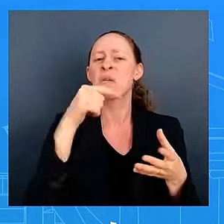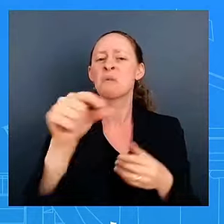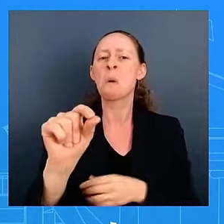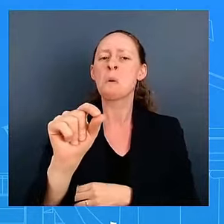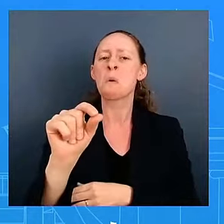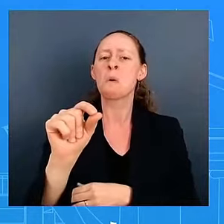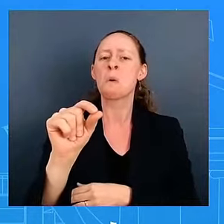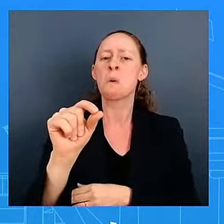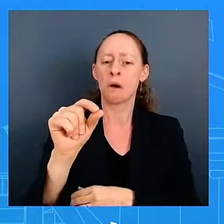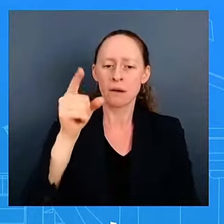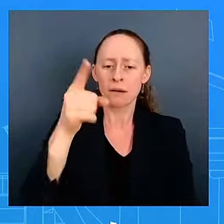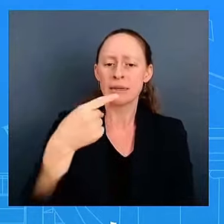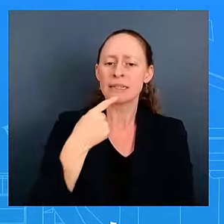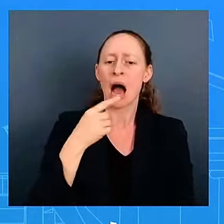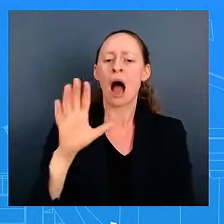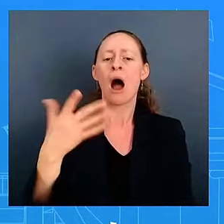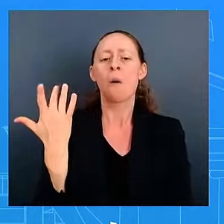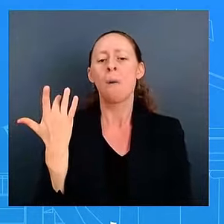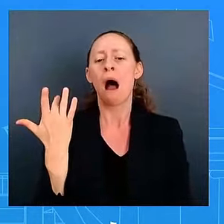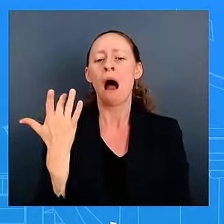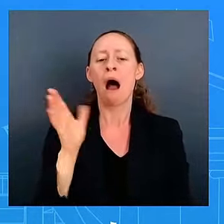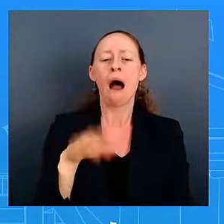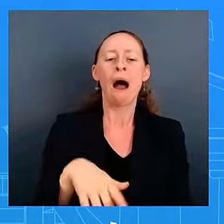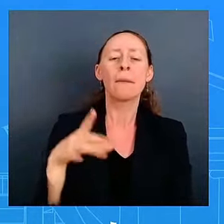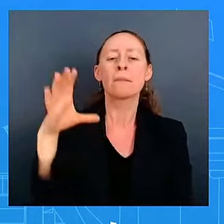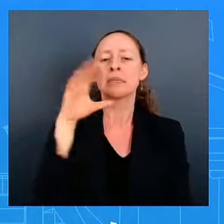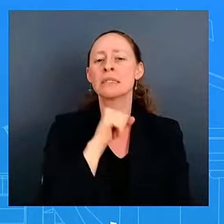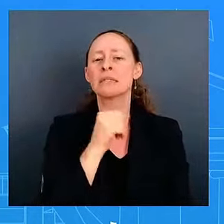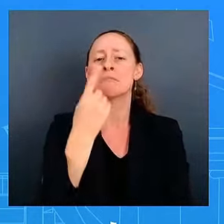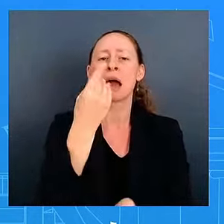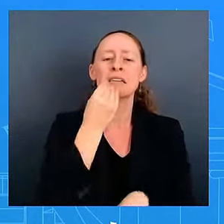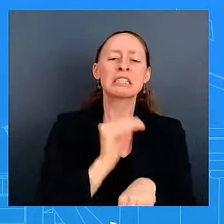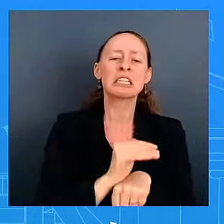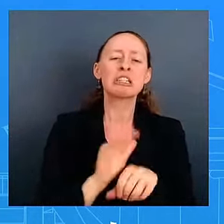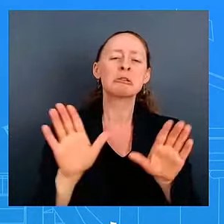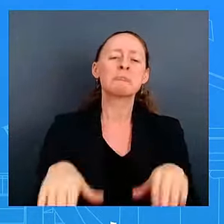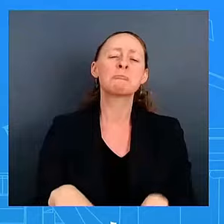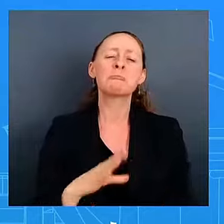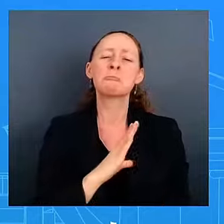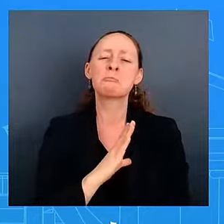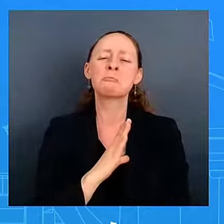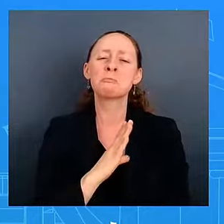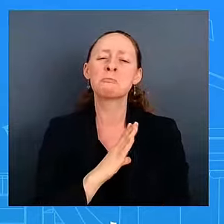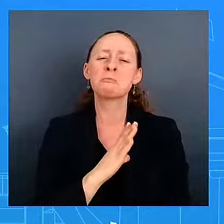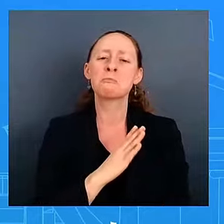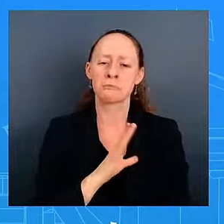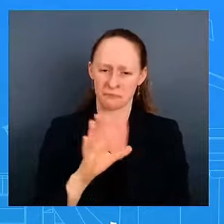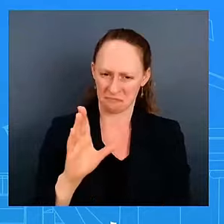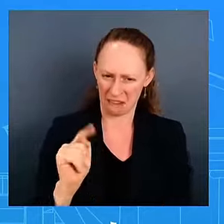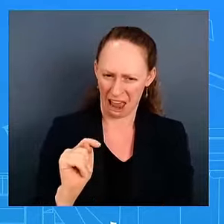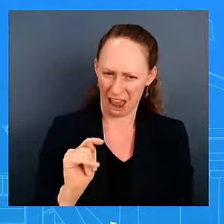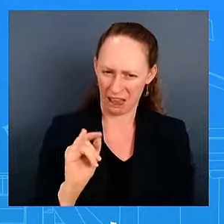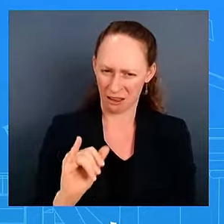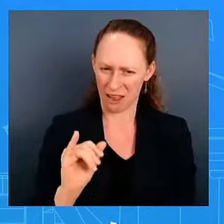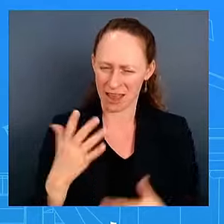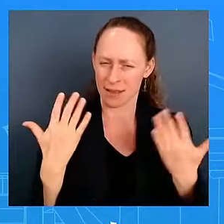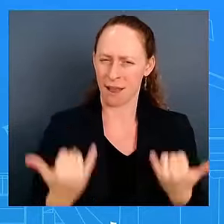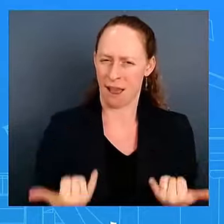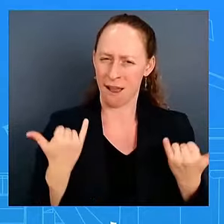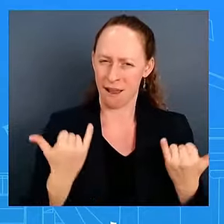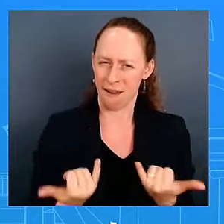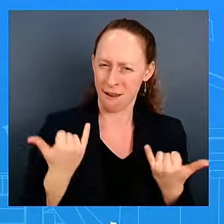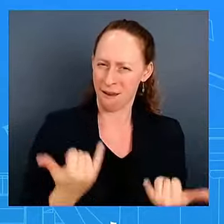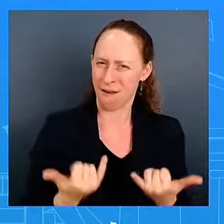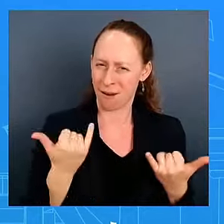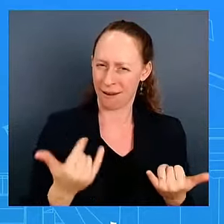he's skipping one dinner. I mean, what would the explanation actually have been? That he was tired and that